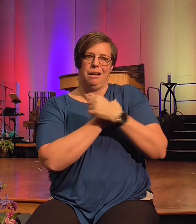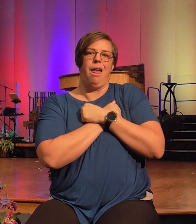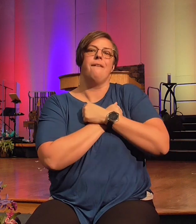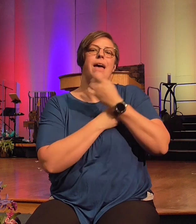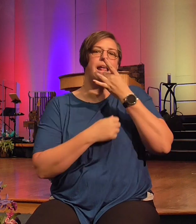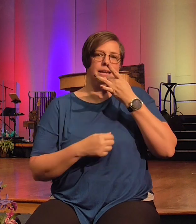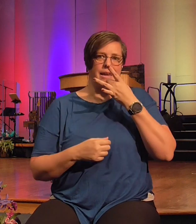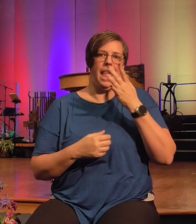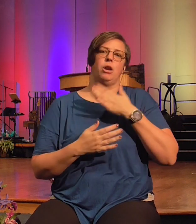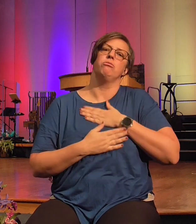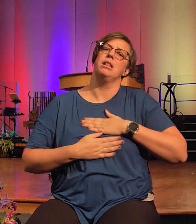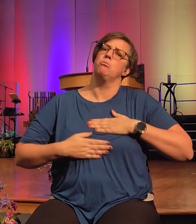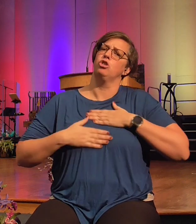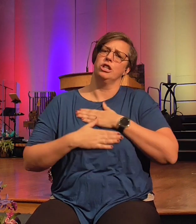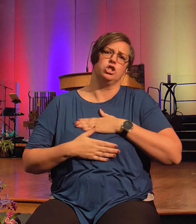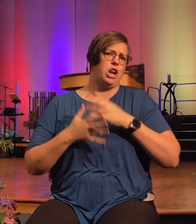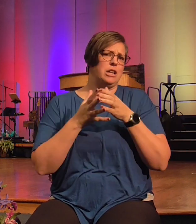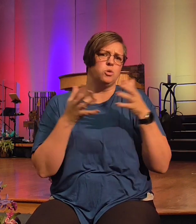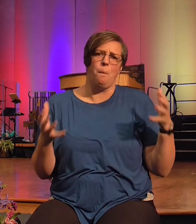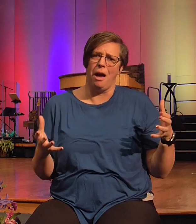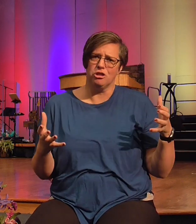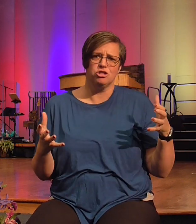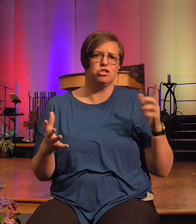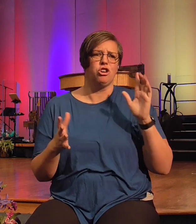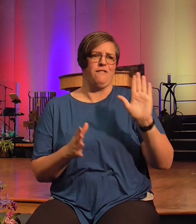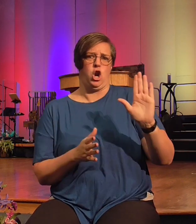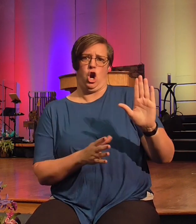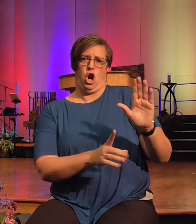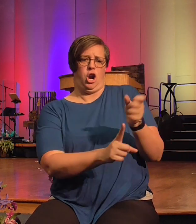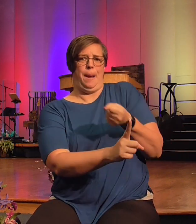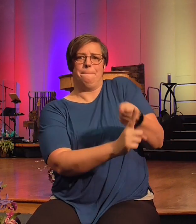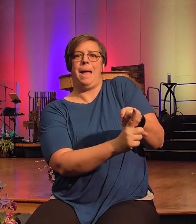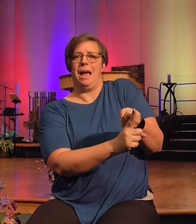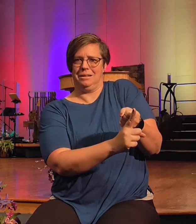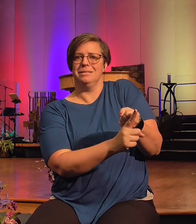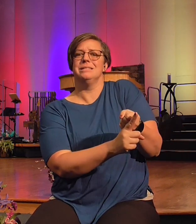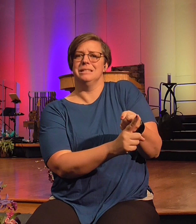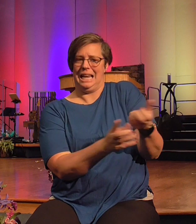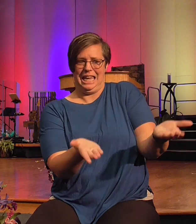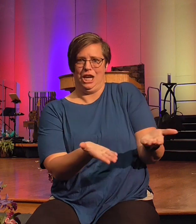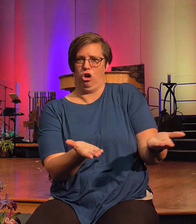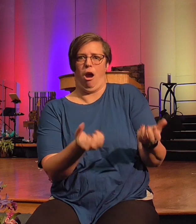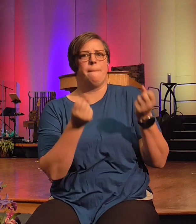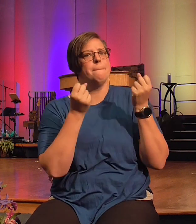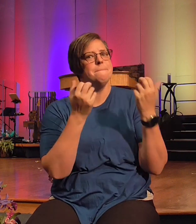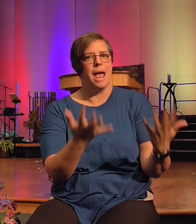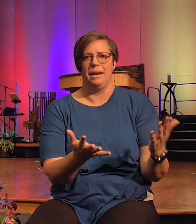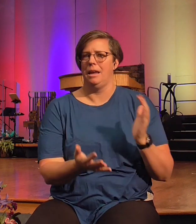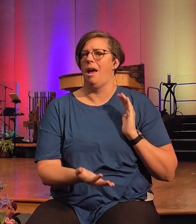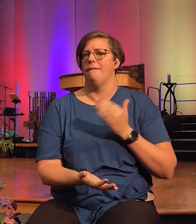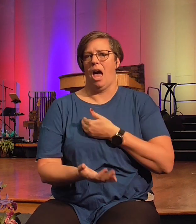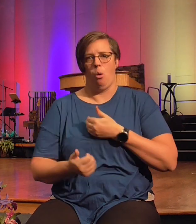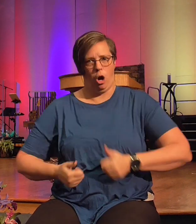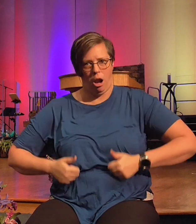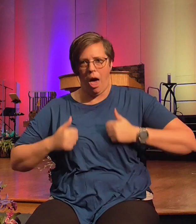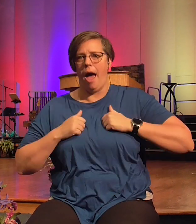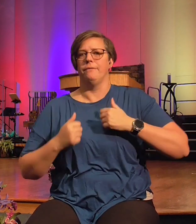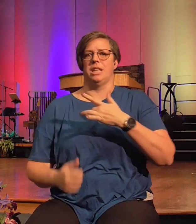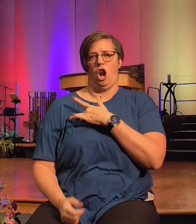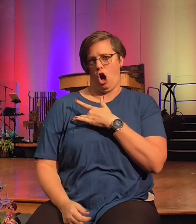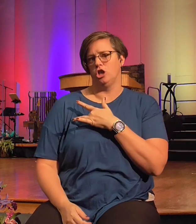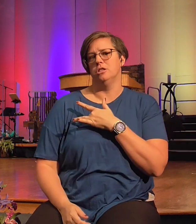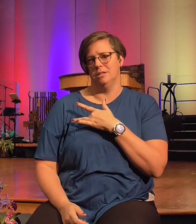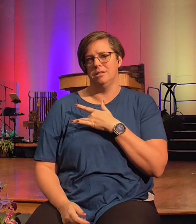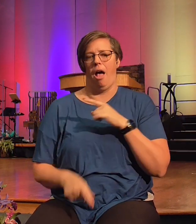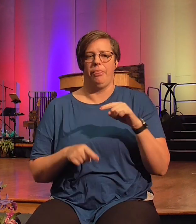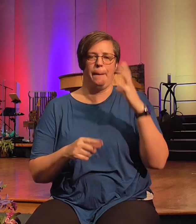we appreciate so much the impact that Jill Castle has had on many of our lives and our hearts and on